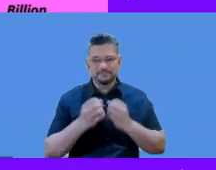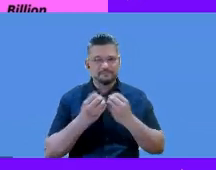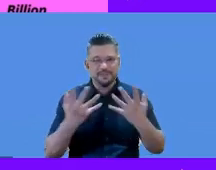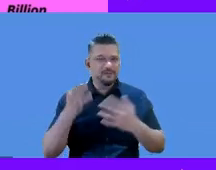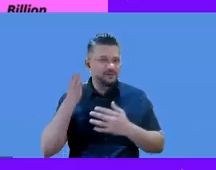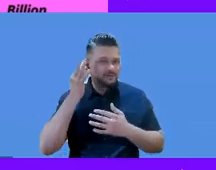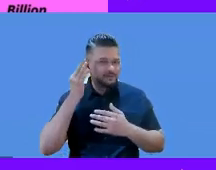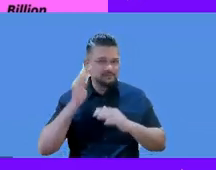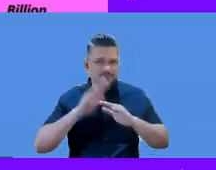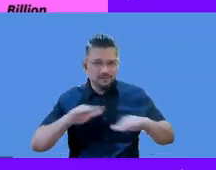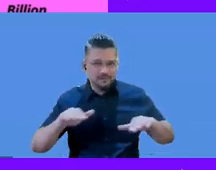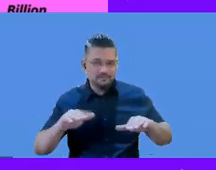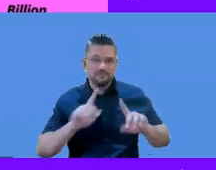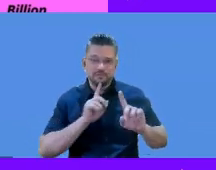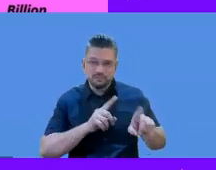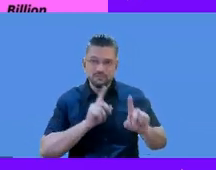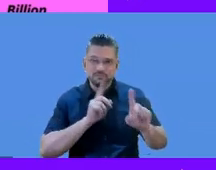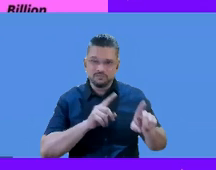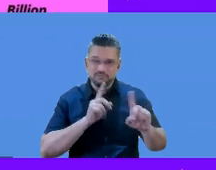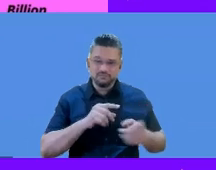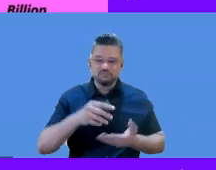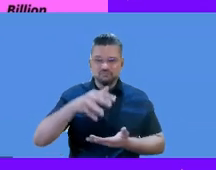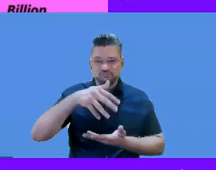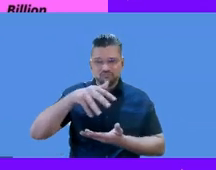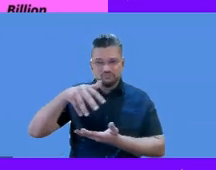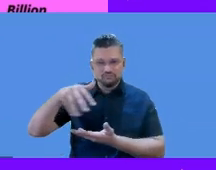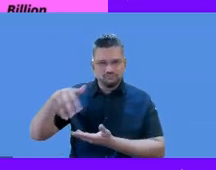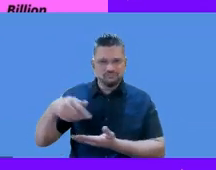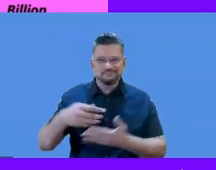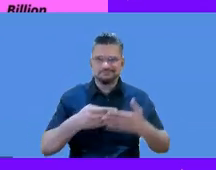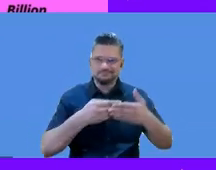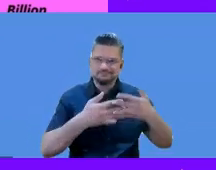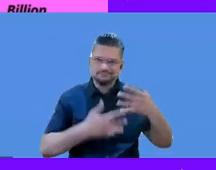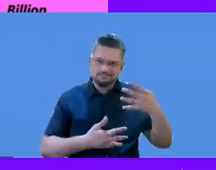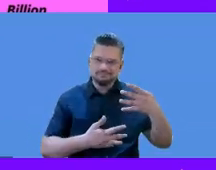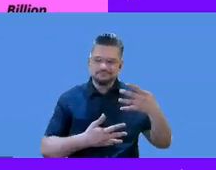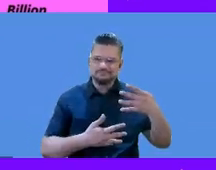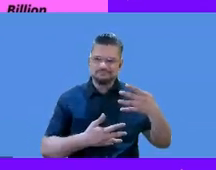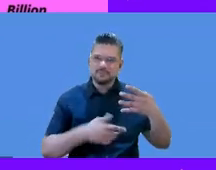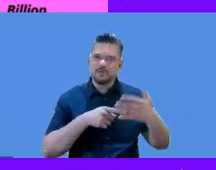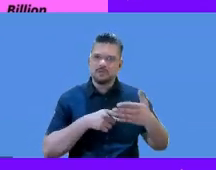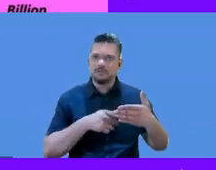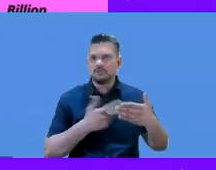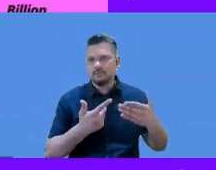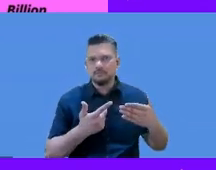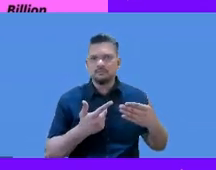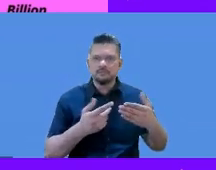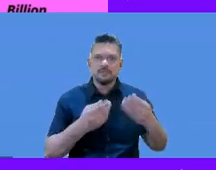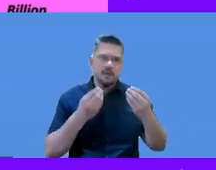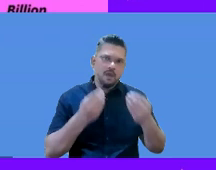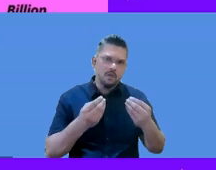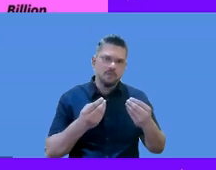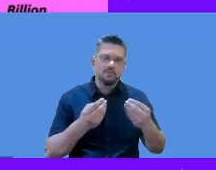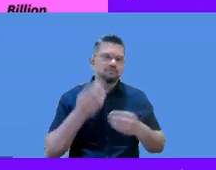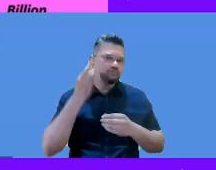range of actions to deliver affordable, inclusive, and sustainable transport systems led by and focused on women and young girls